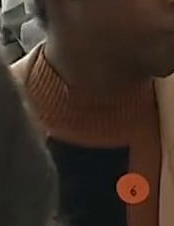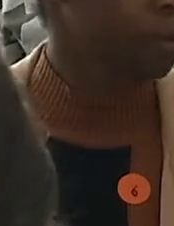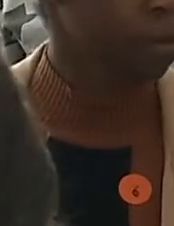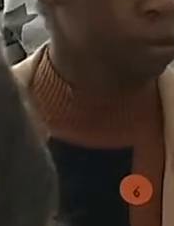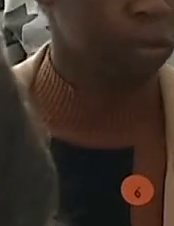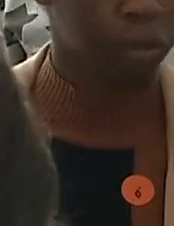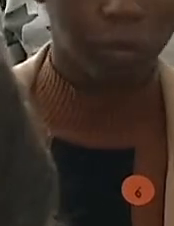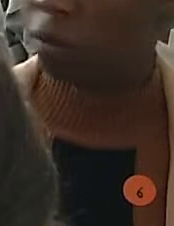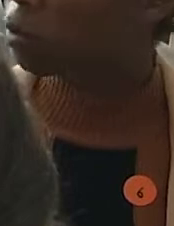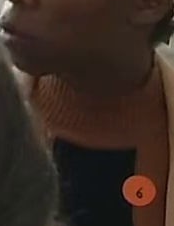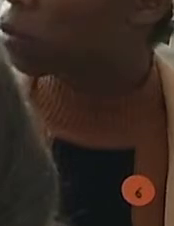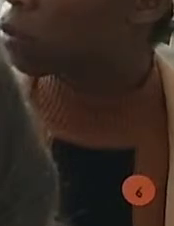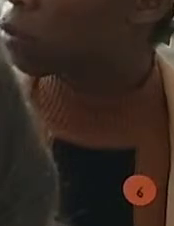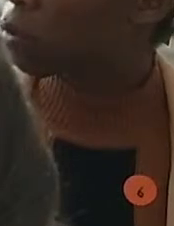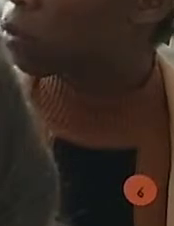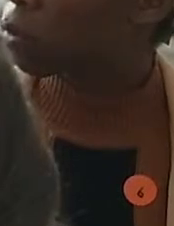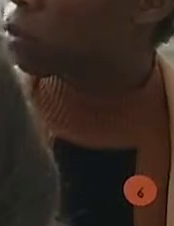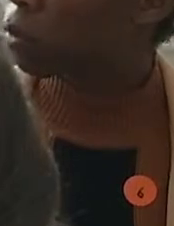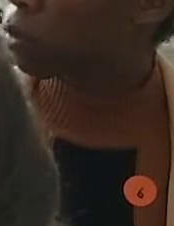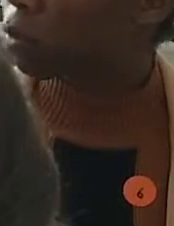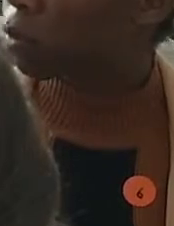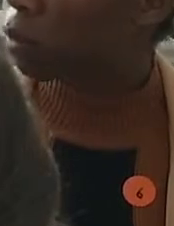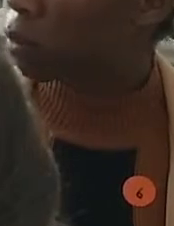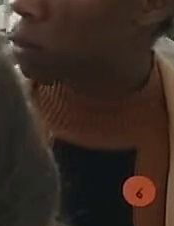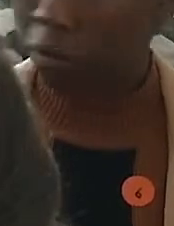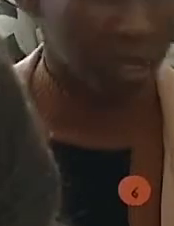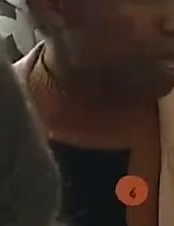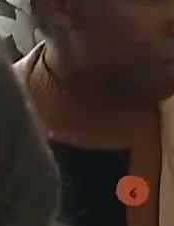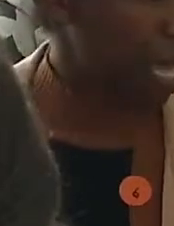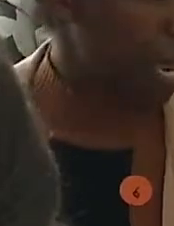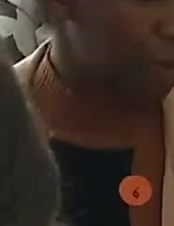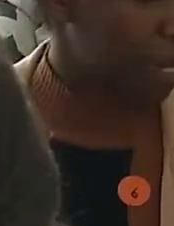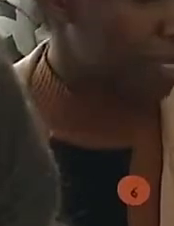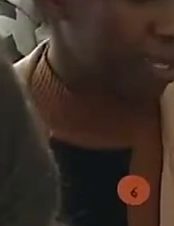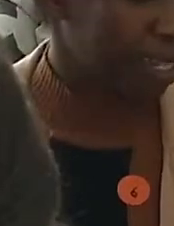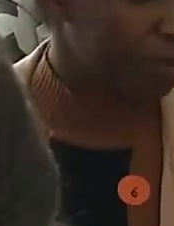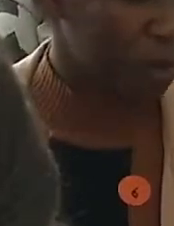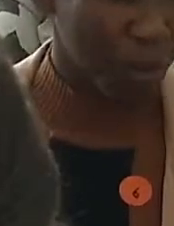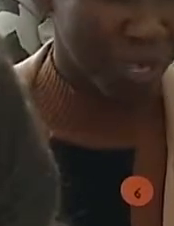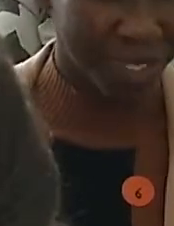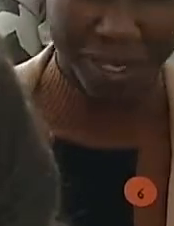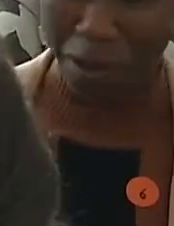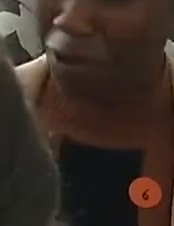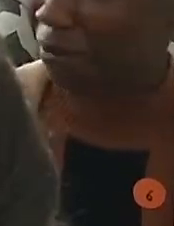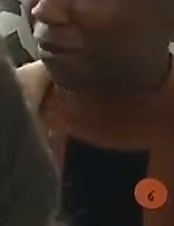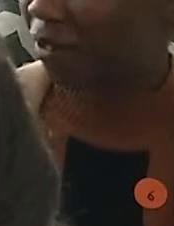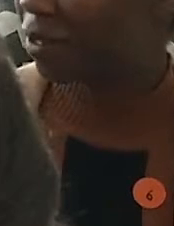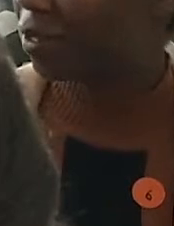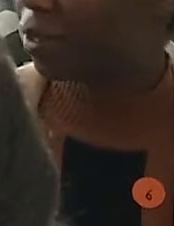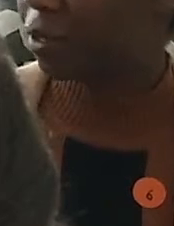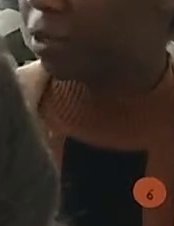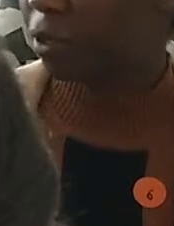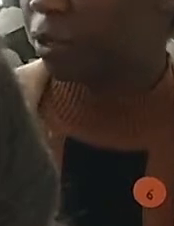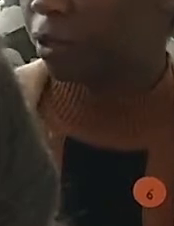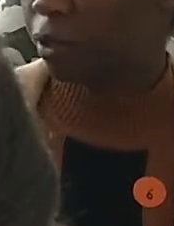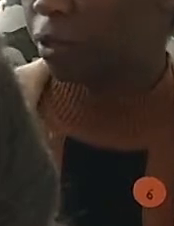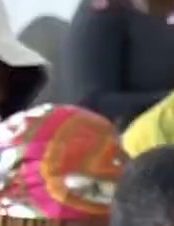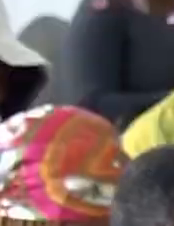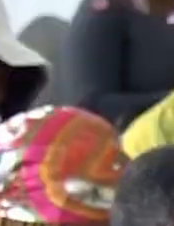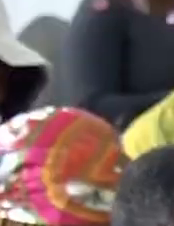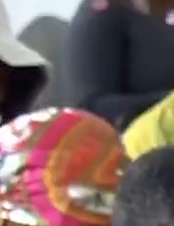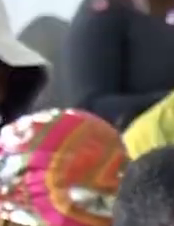dintsi ebile seo se etsa gore le matshelo a rona a nne mo kotsing. Many people